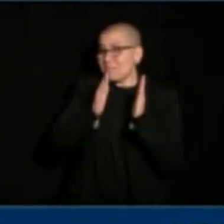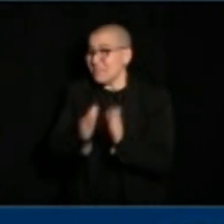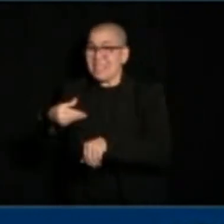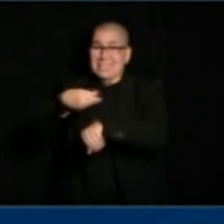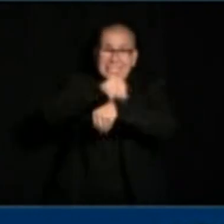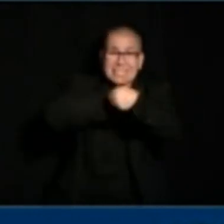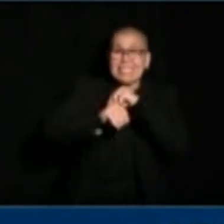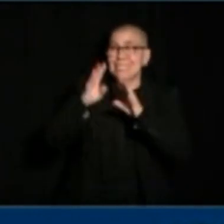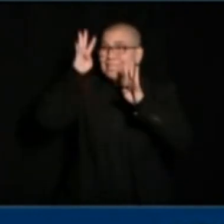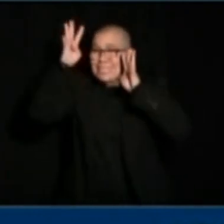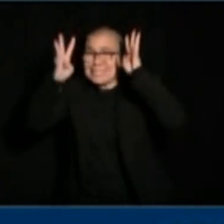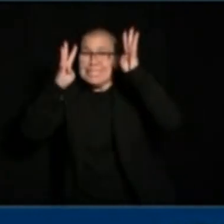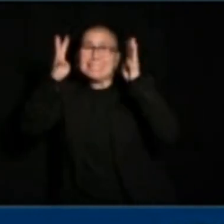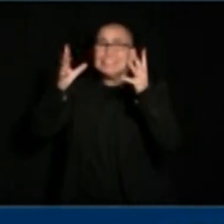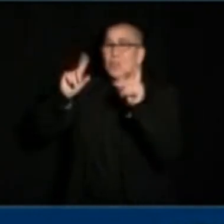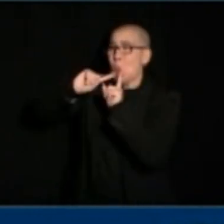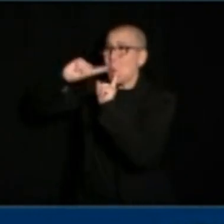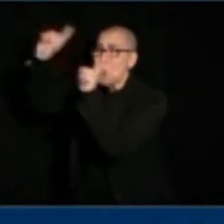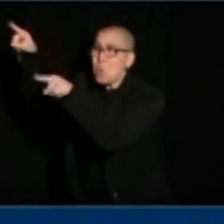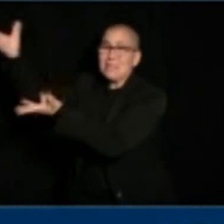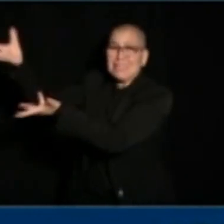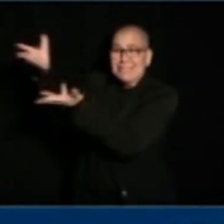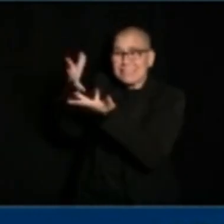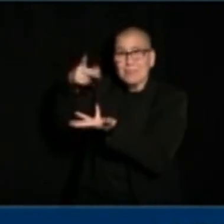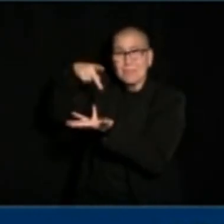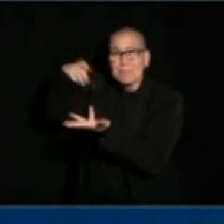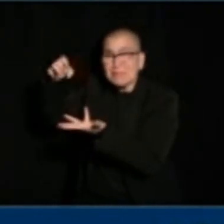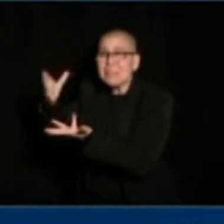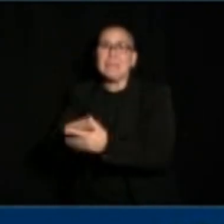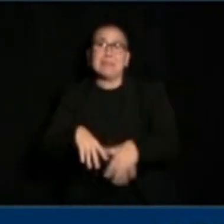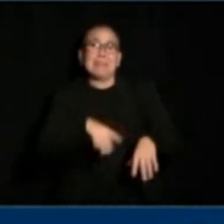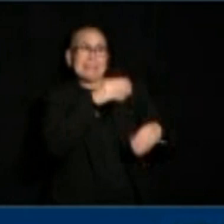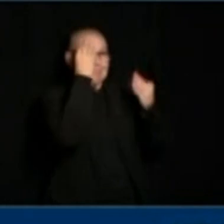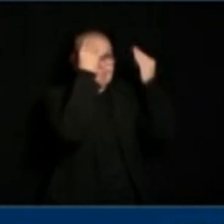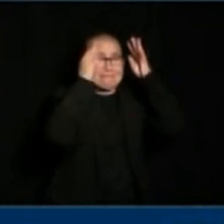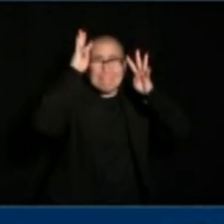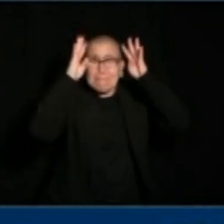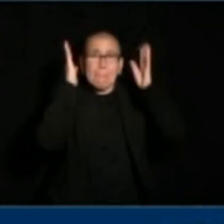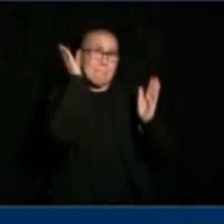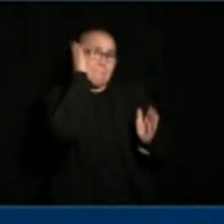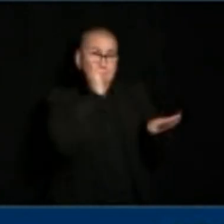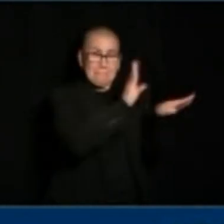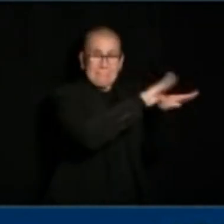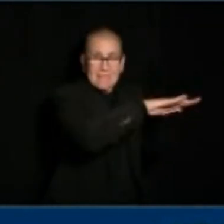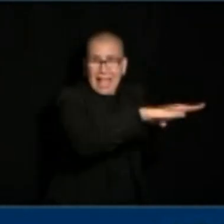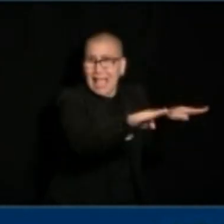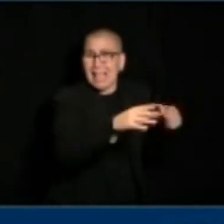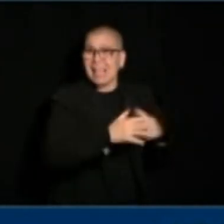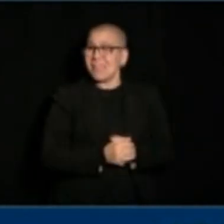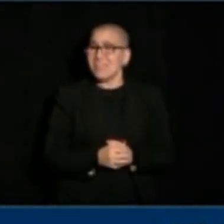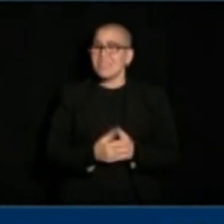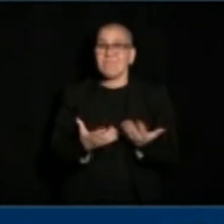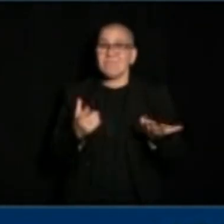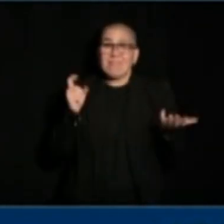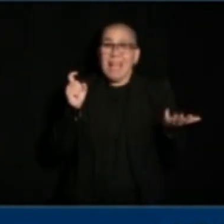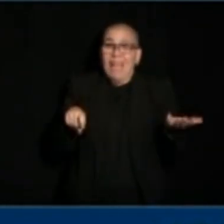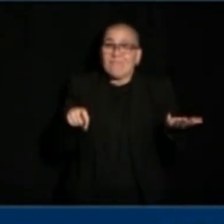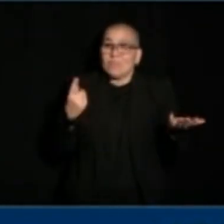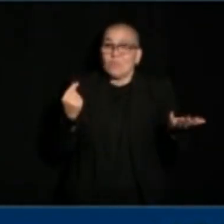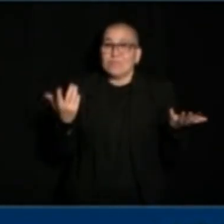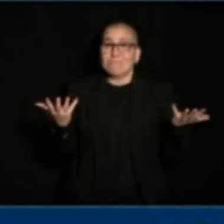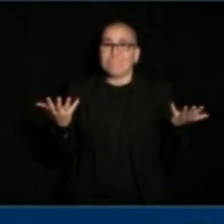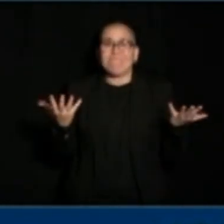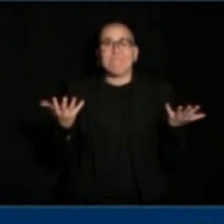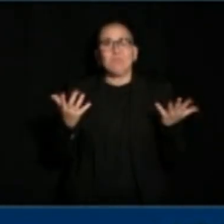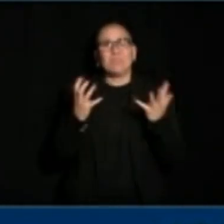and have surge bed capacity. But the one thing that we have got to preserve is we have got to preserve those care providers,